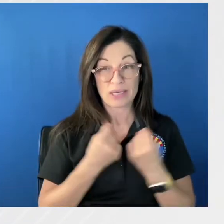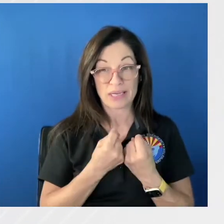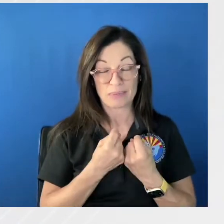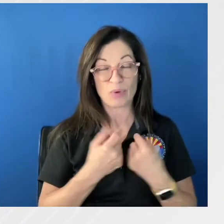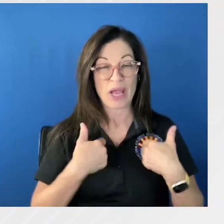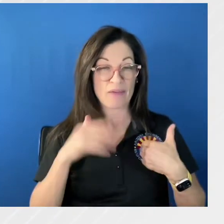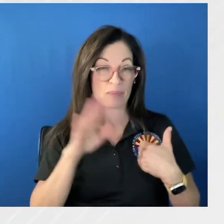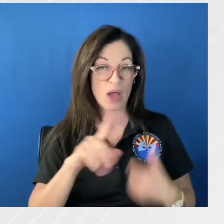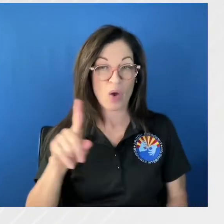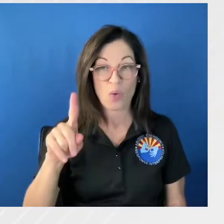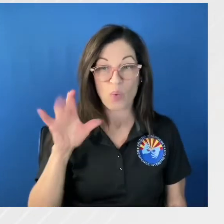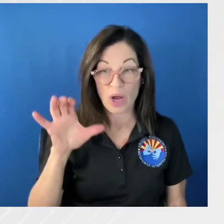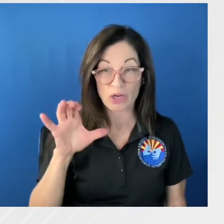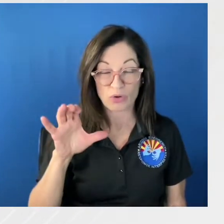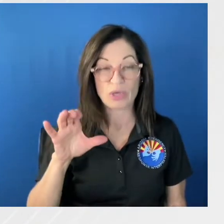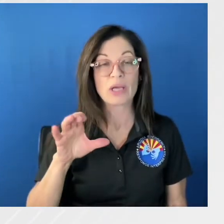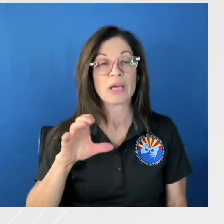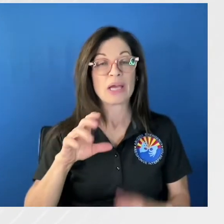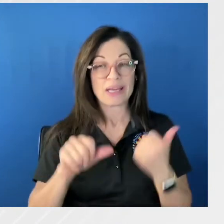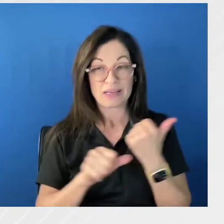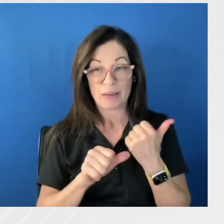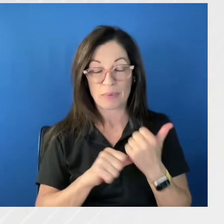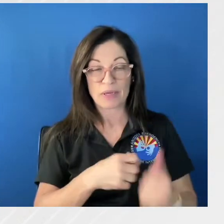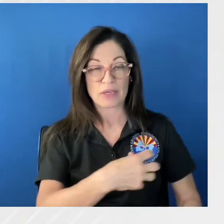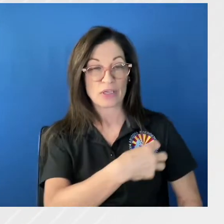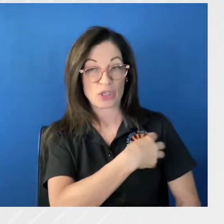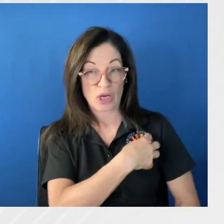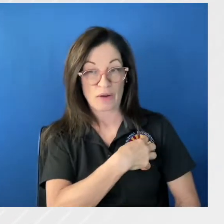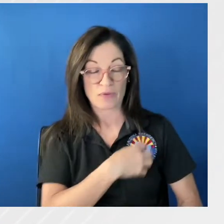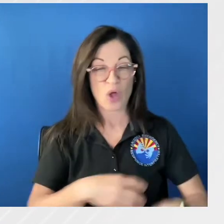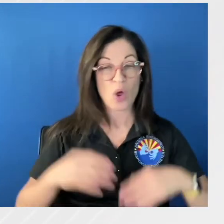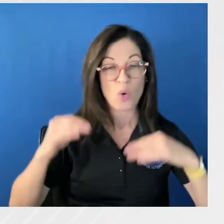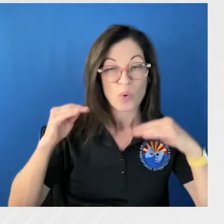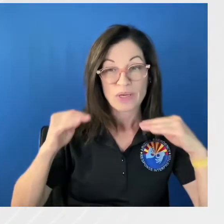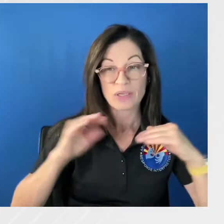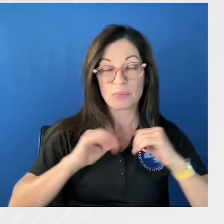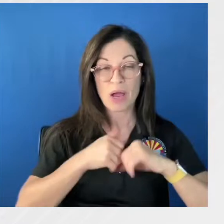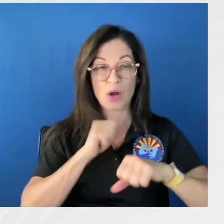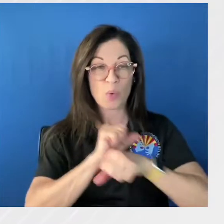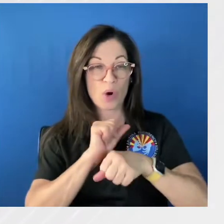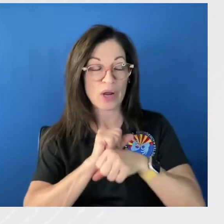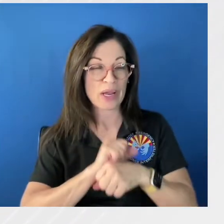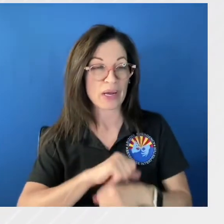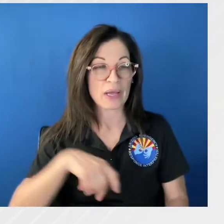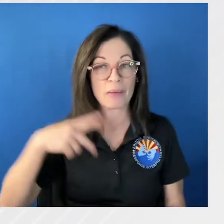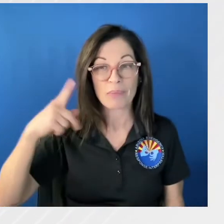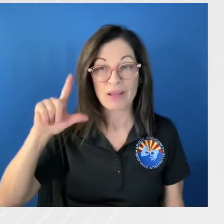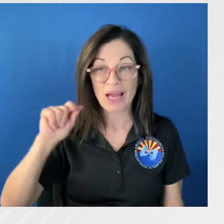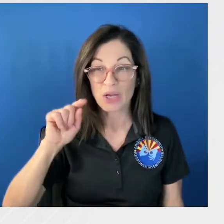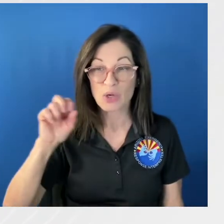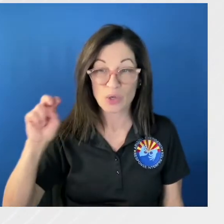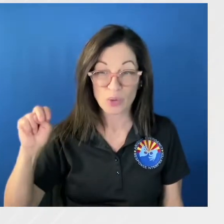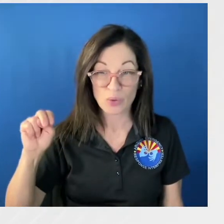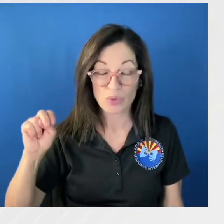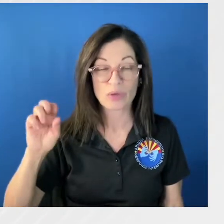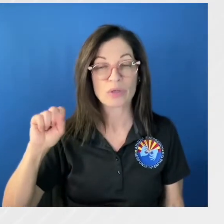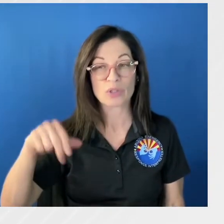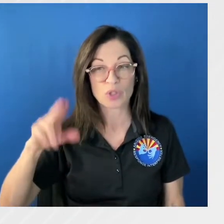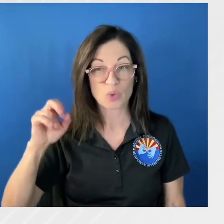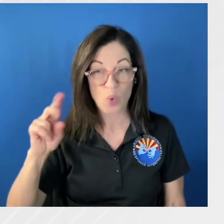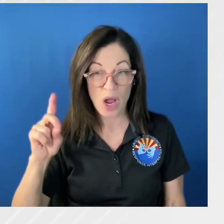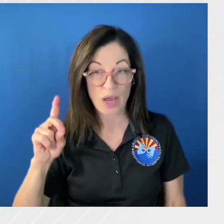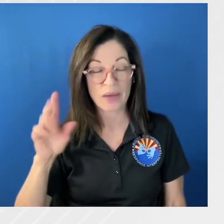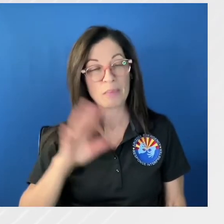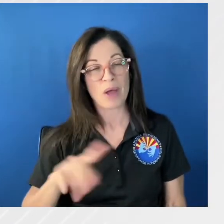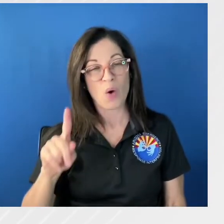sheriffs, is we trained them to operate in platoons and squads. We're talking about 10 or 12 at a time, almost 100 deputies, but we trained